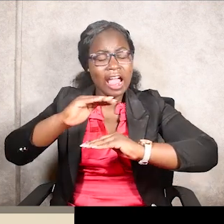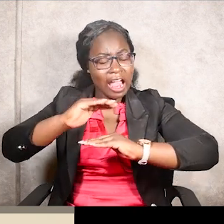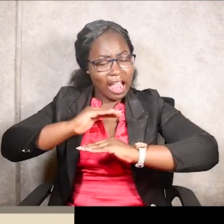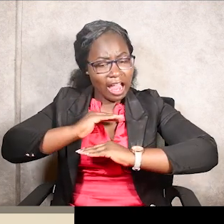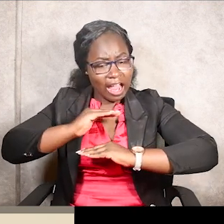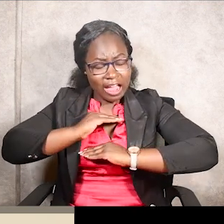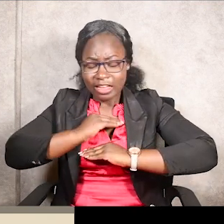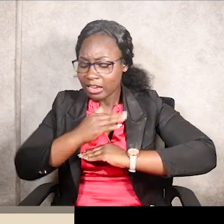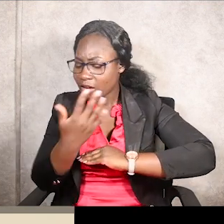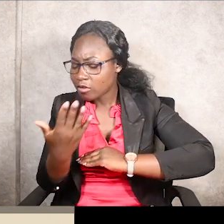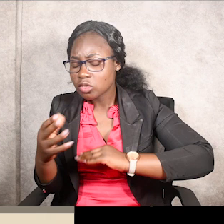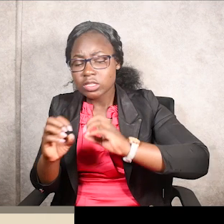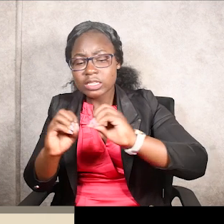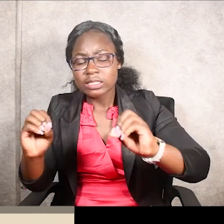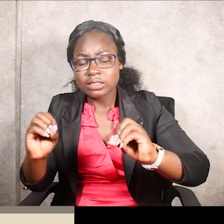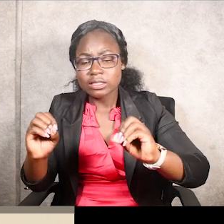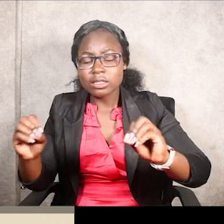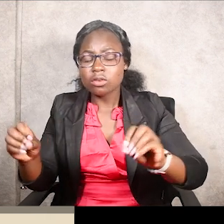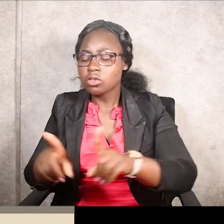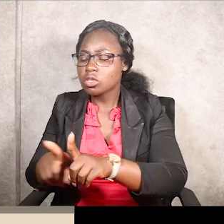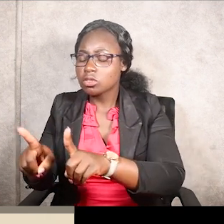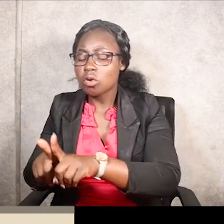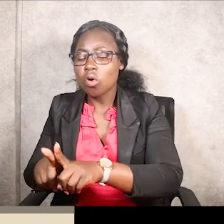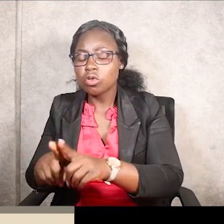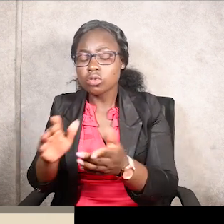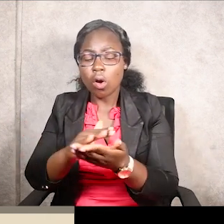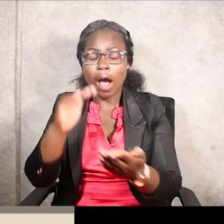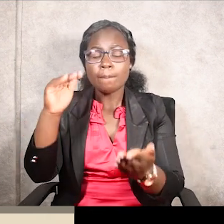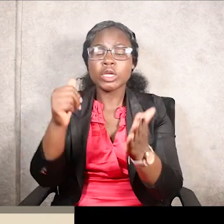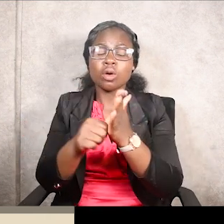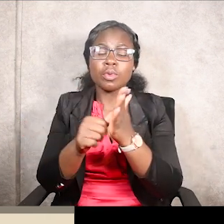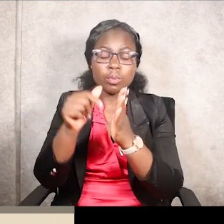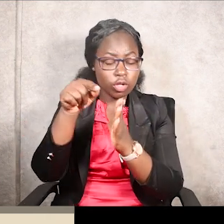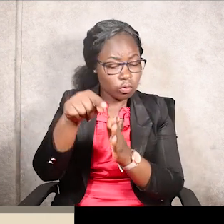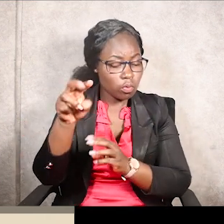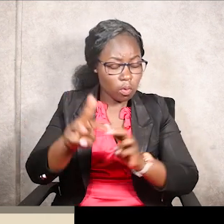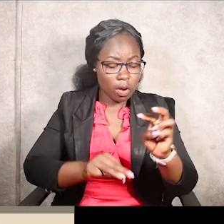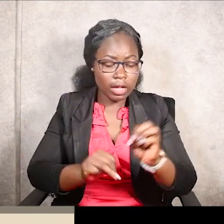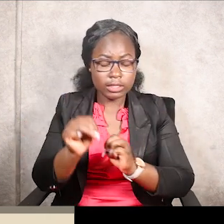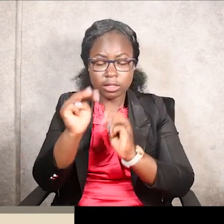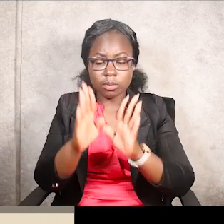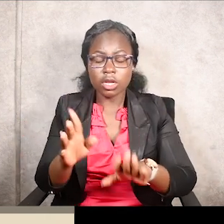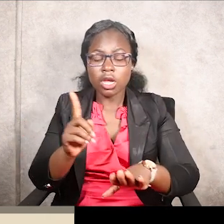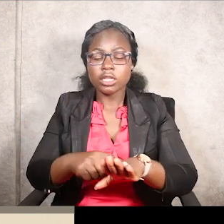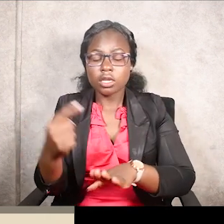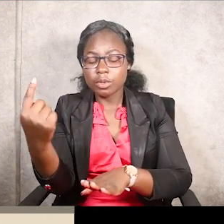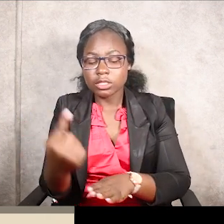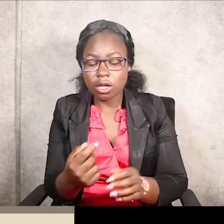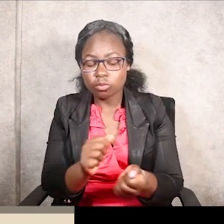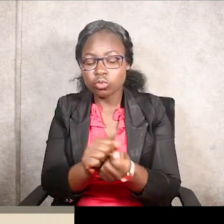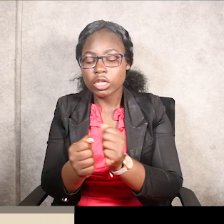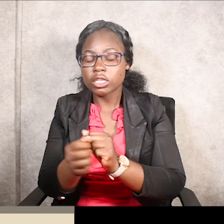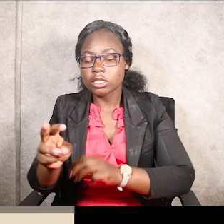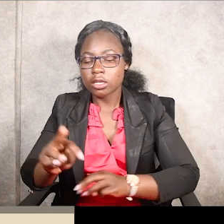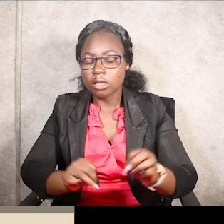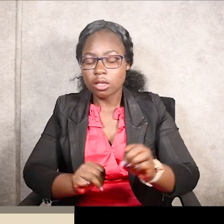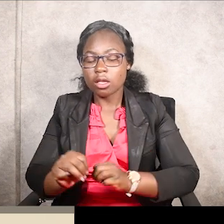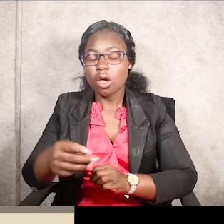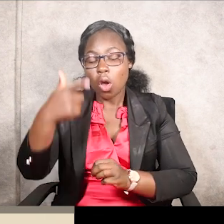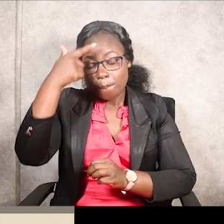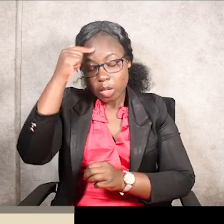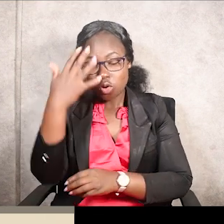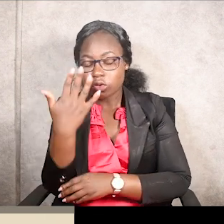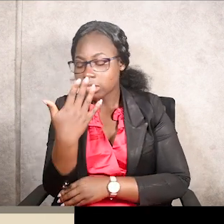resources and support can also be a common issue for you as a manager when it comes to change management, because resources